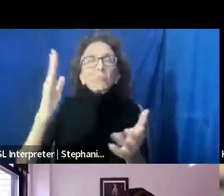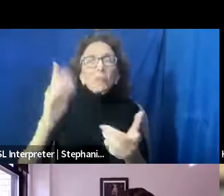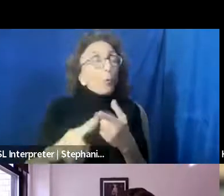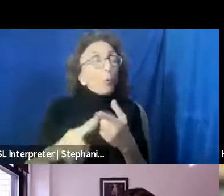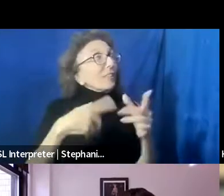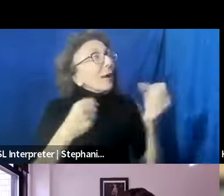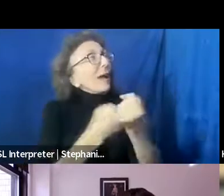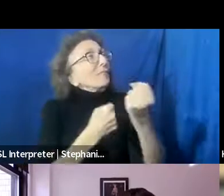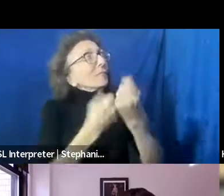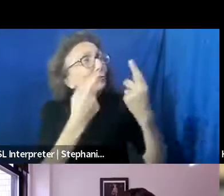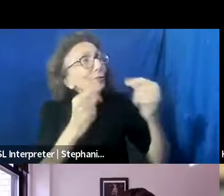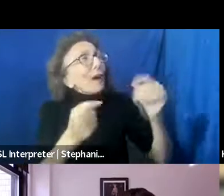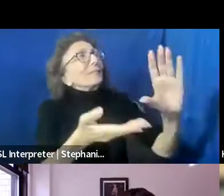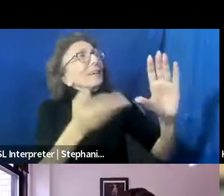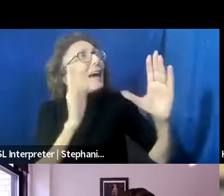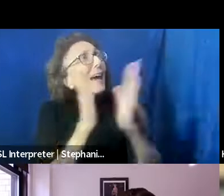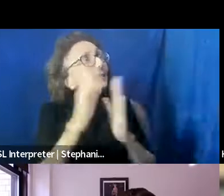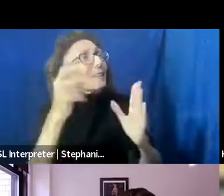decades of